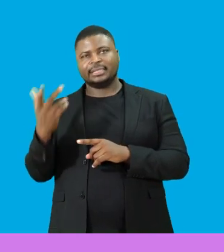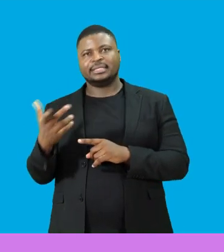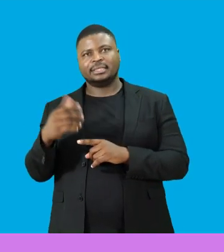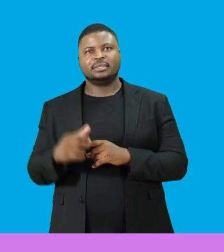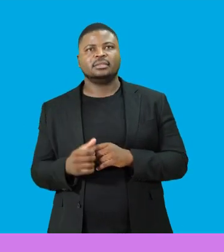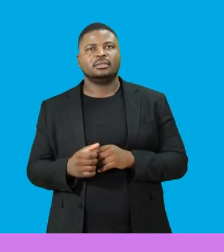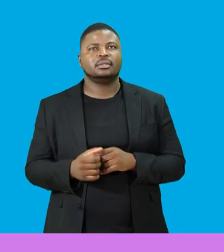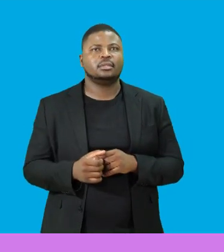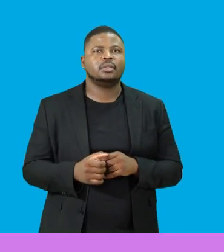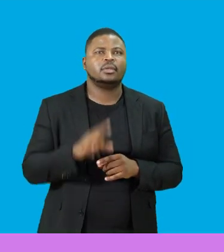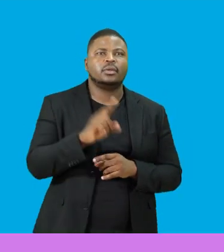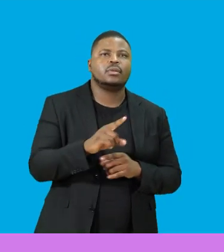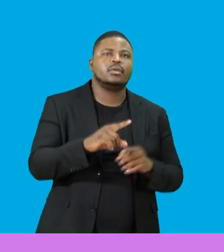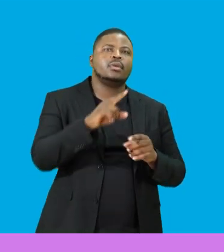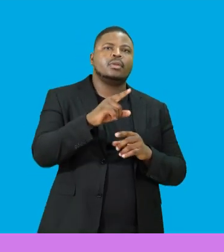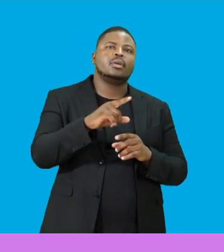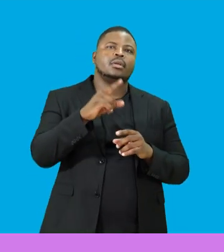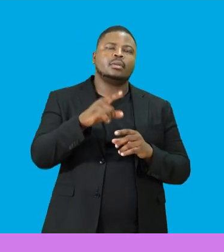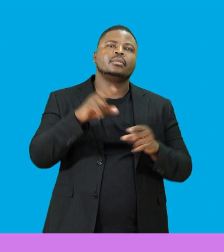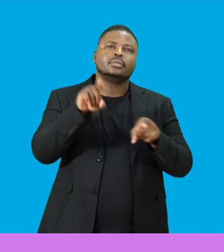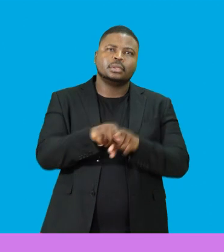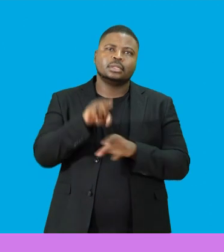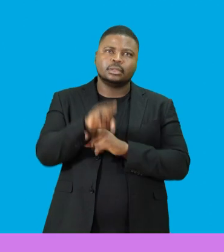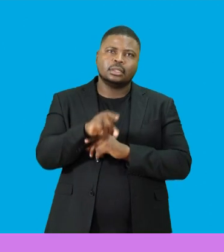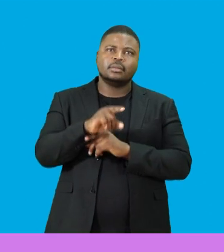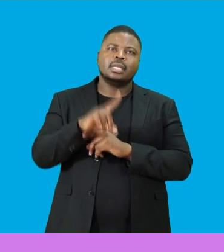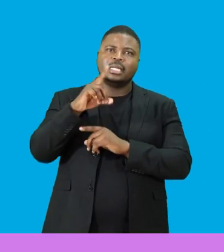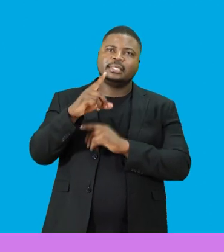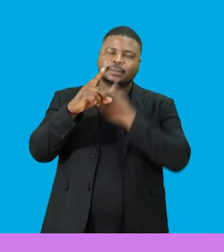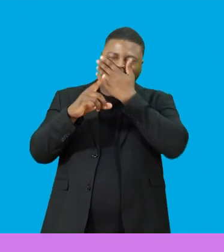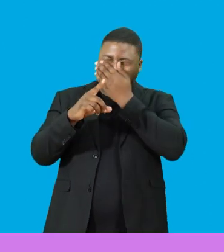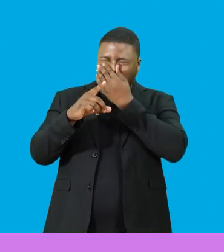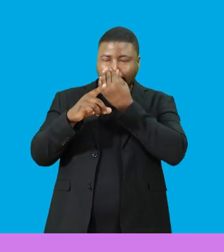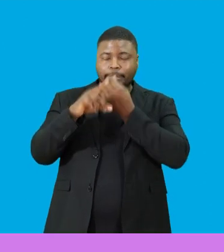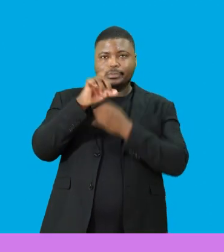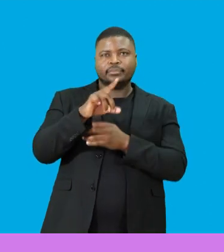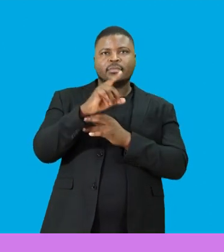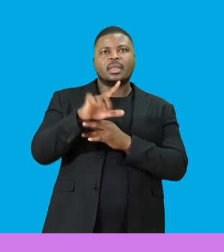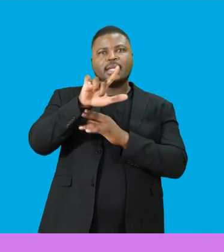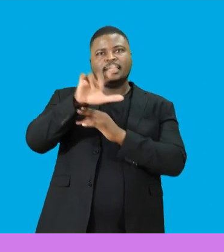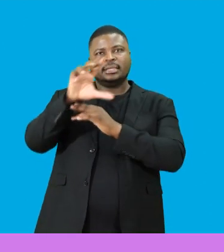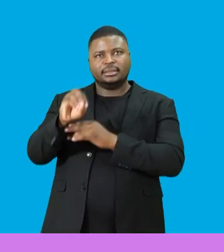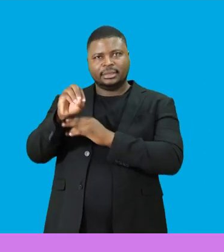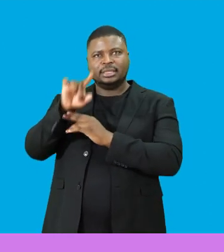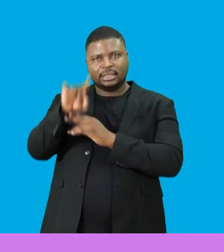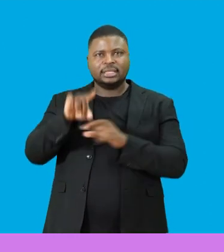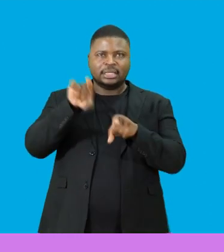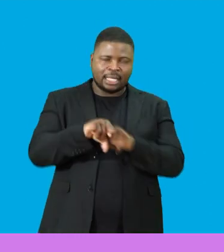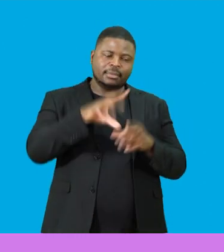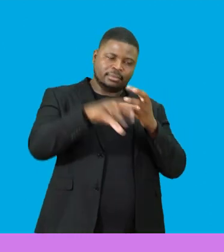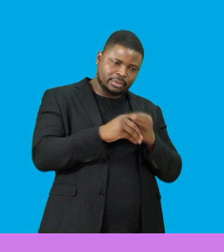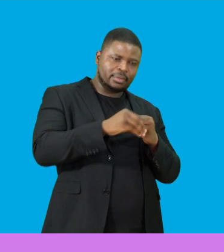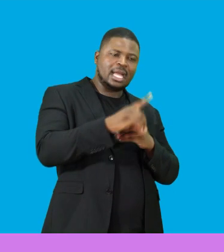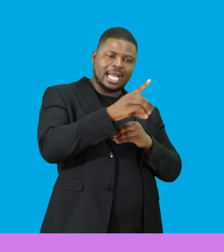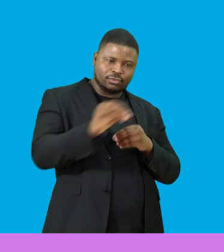that we have 2,570. If we subtract the 70 rand, which does not make 100, we have 2,500. How many hundreds do we have